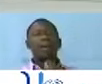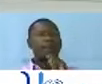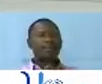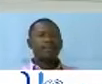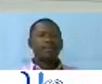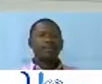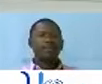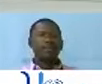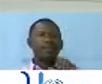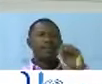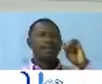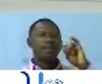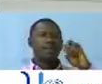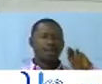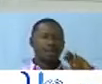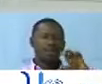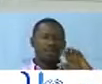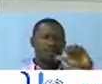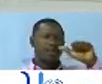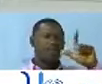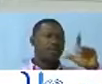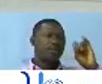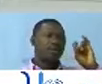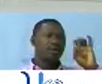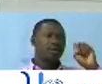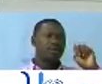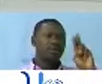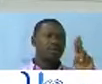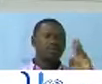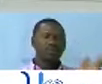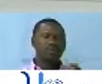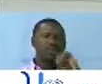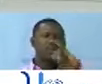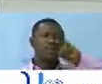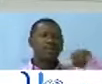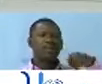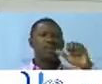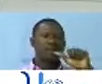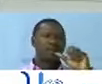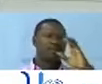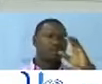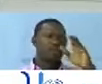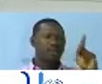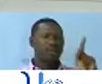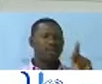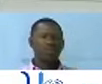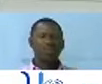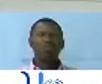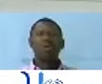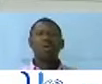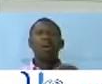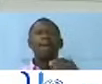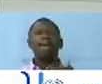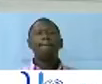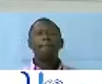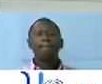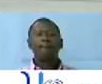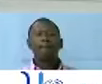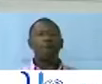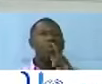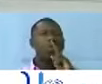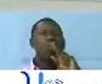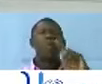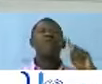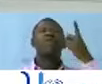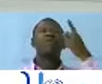instrumental was in the setting up of UDP. Ndax papam yenako yalla yerem Salieu Jack